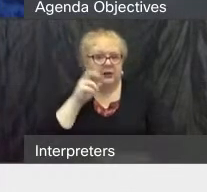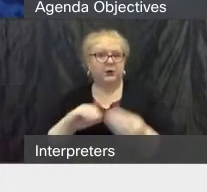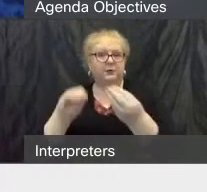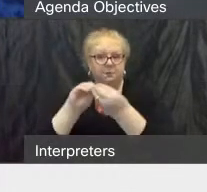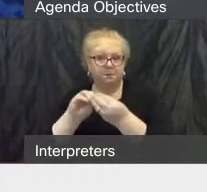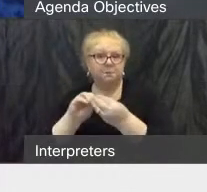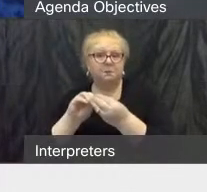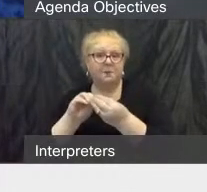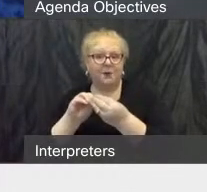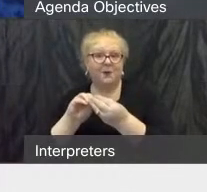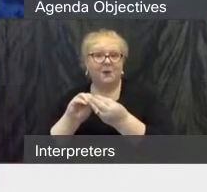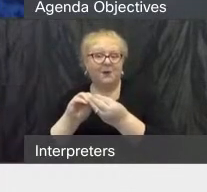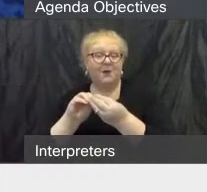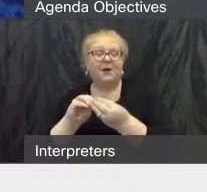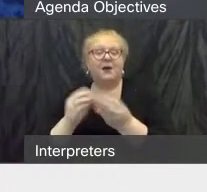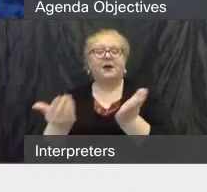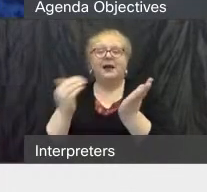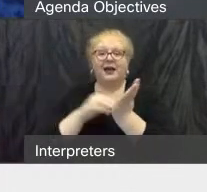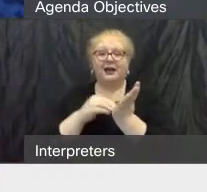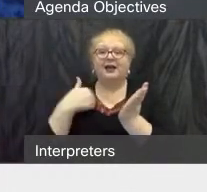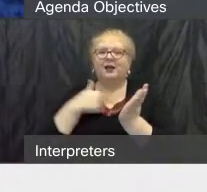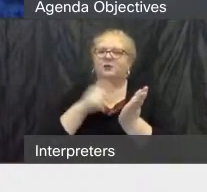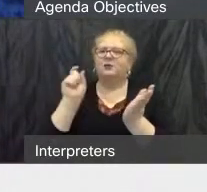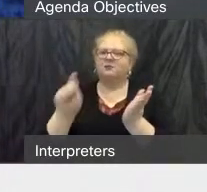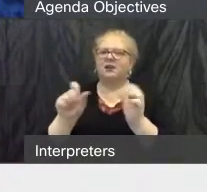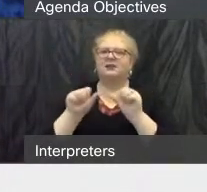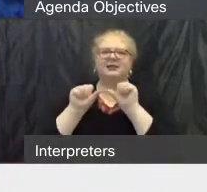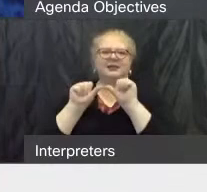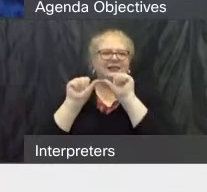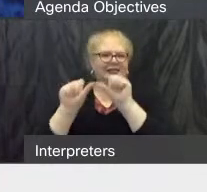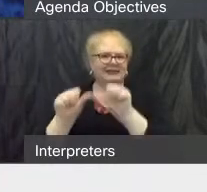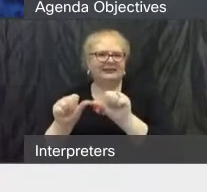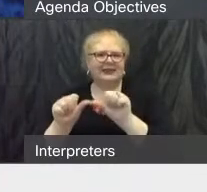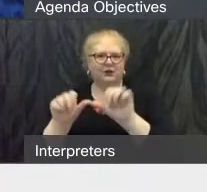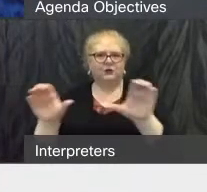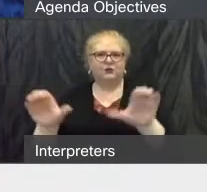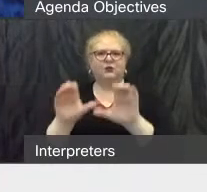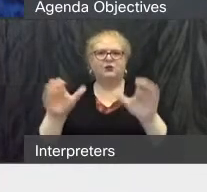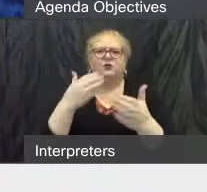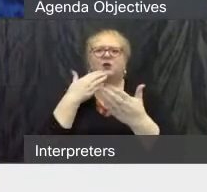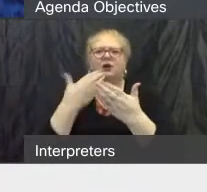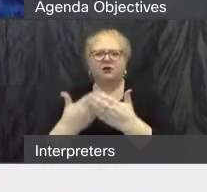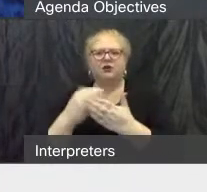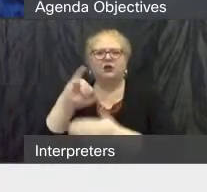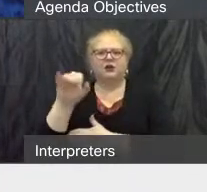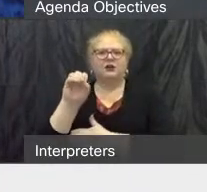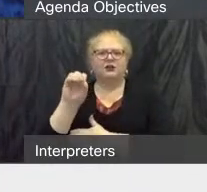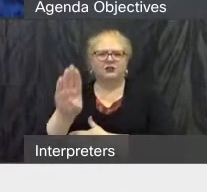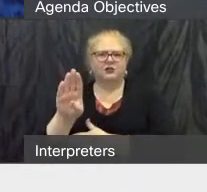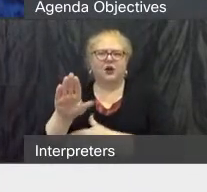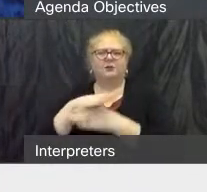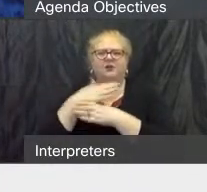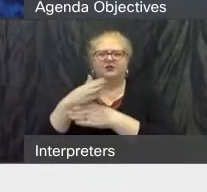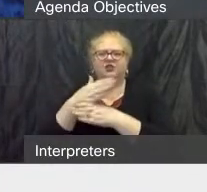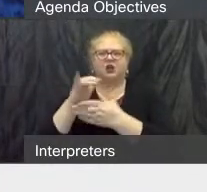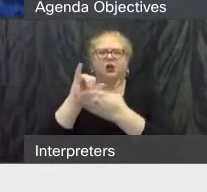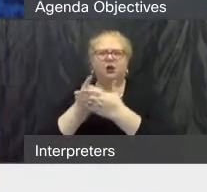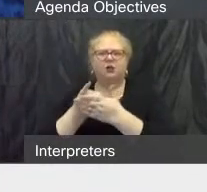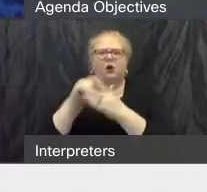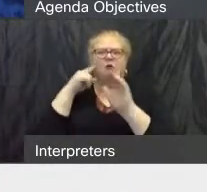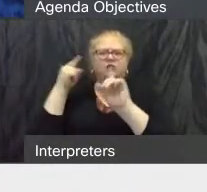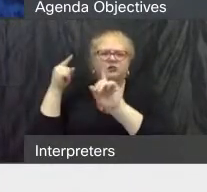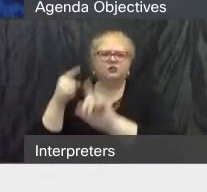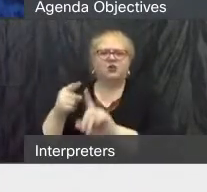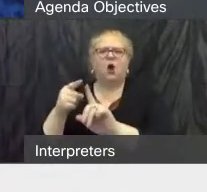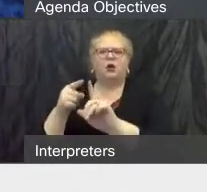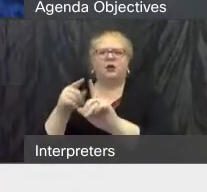also, again, we gotta continue to do a good job of sharing exactly in the target community development areas. To give another